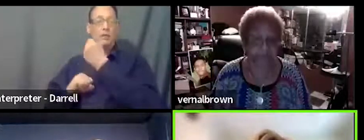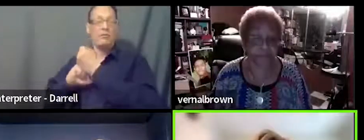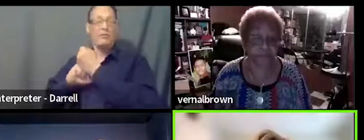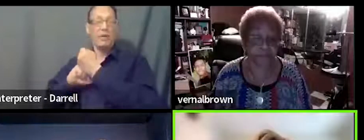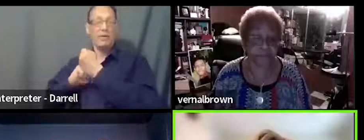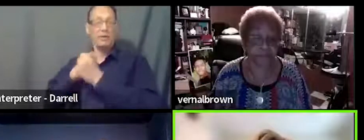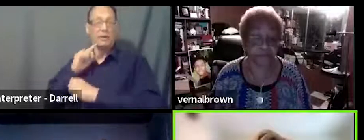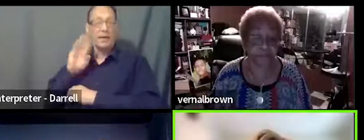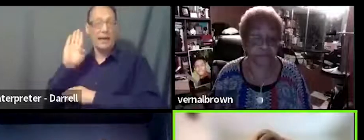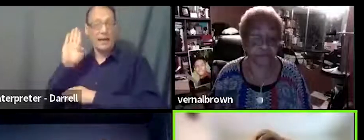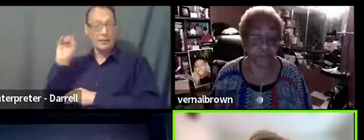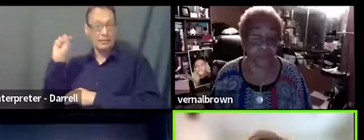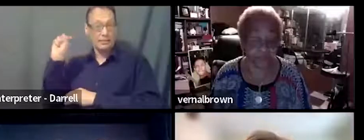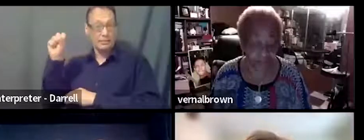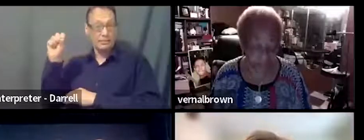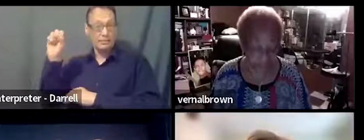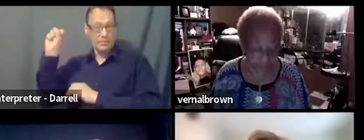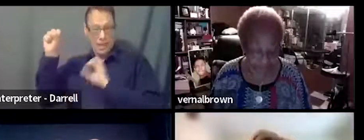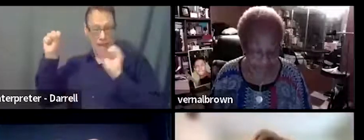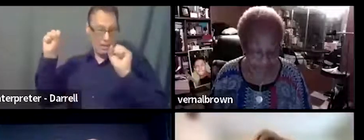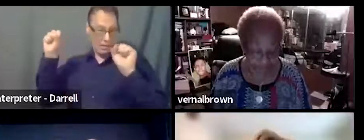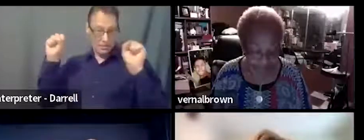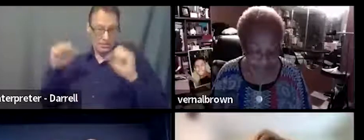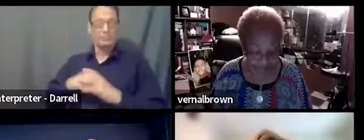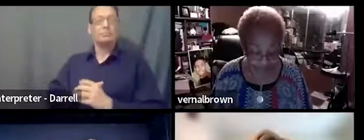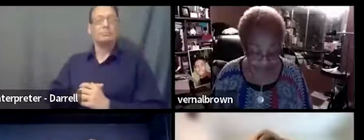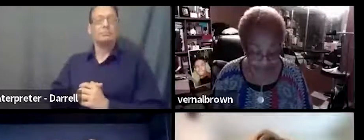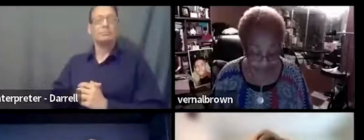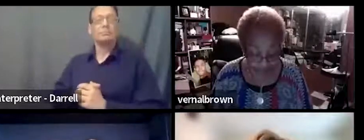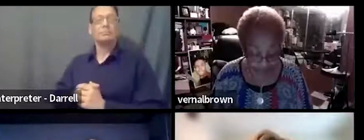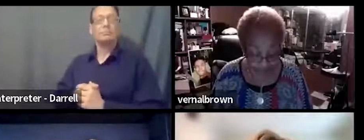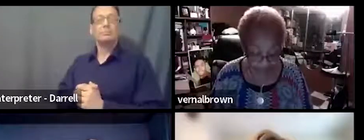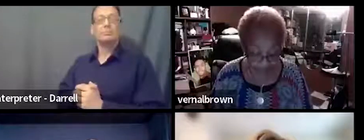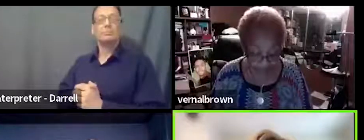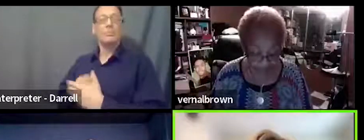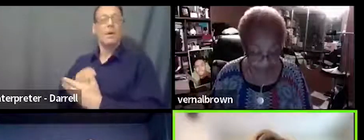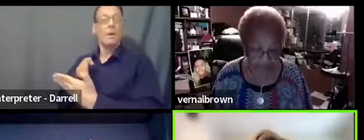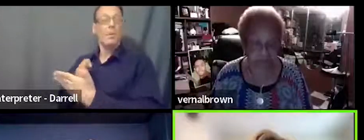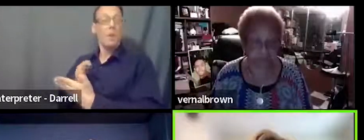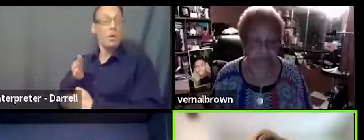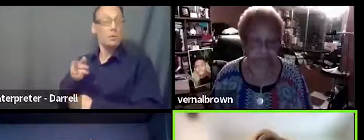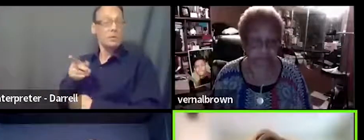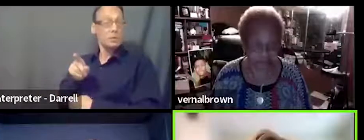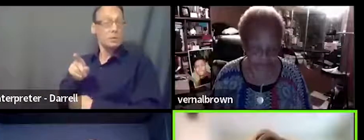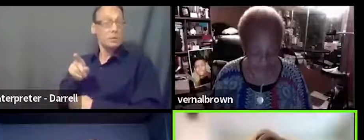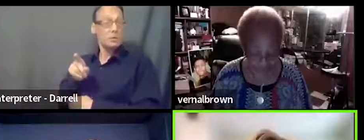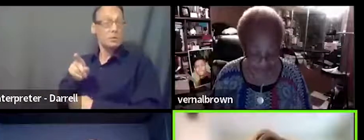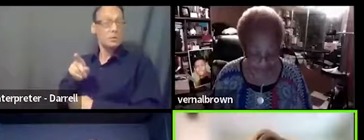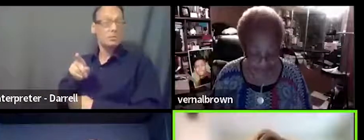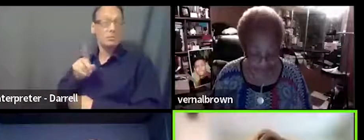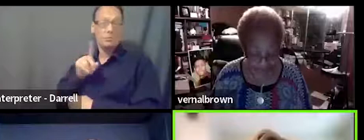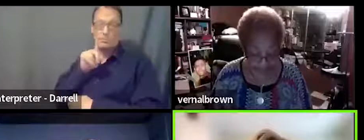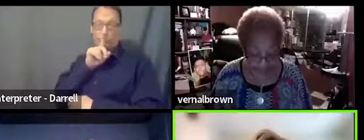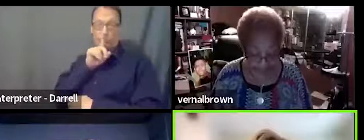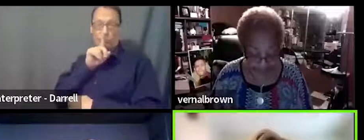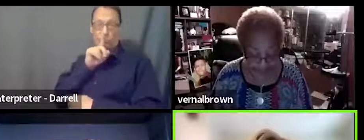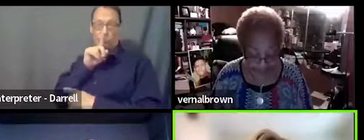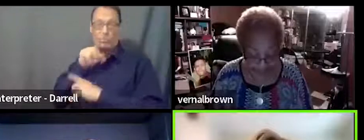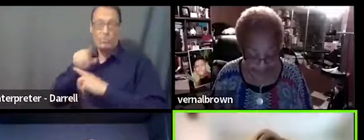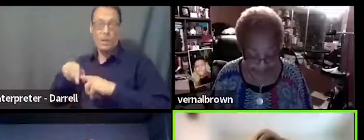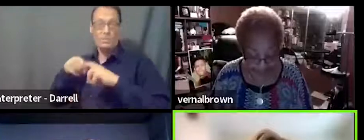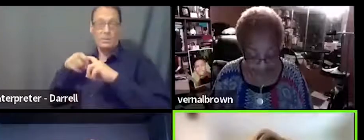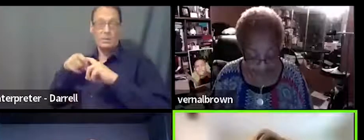by saying aye. Aye. Aye. Any opposed? Any abstentions?